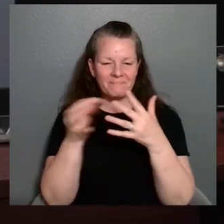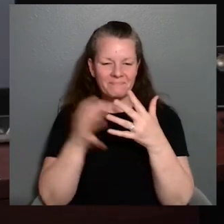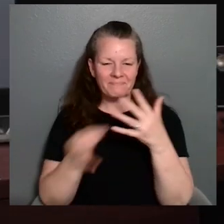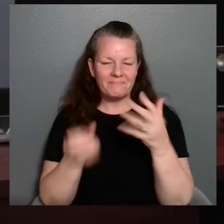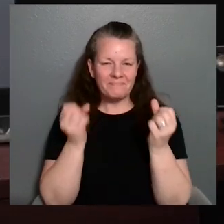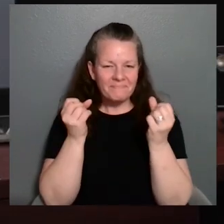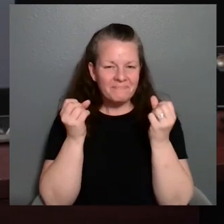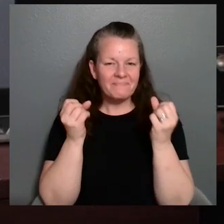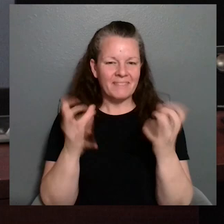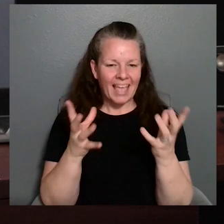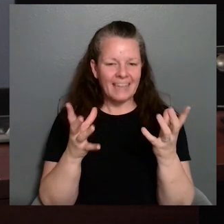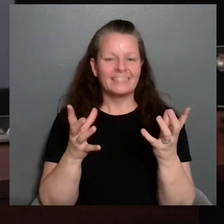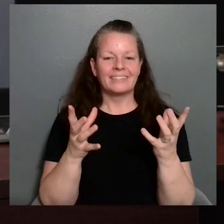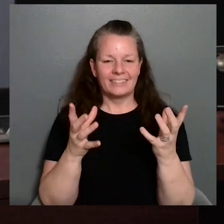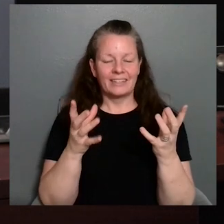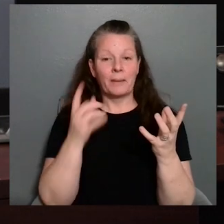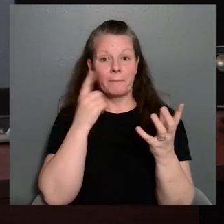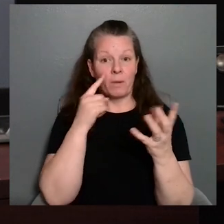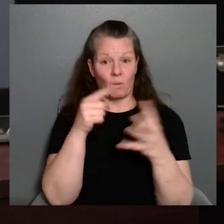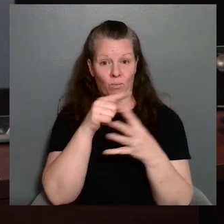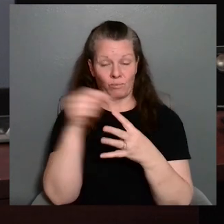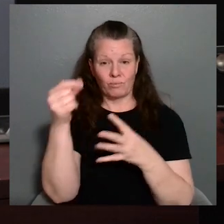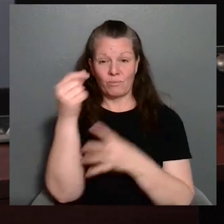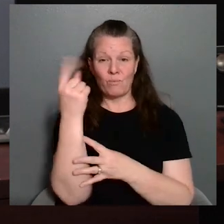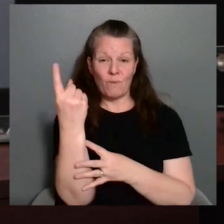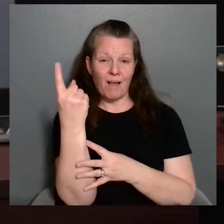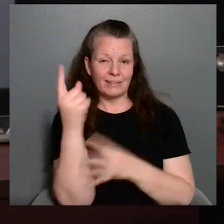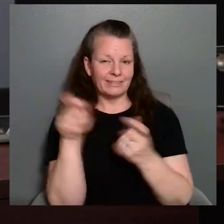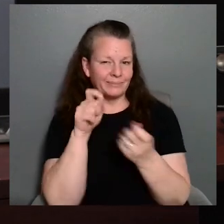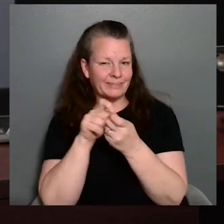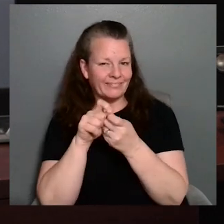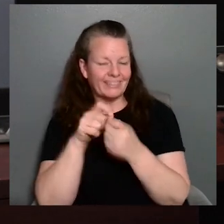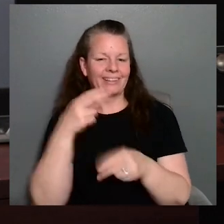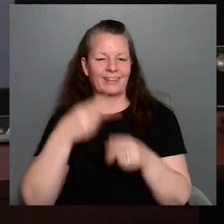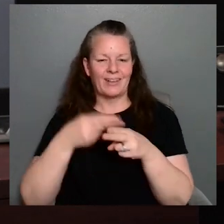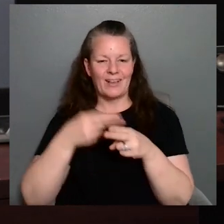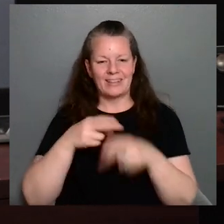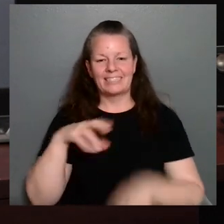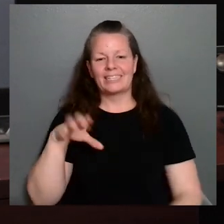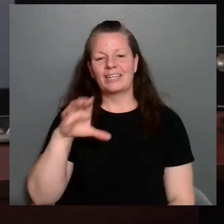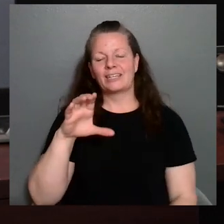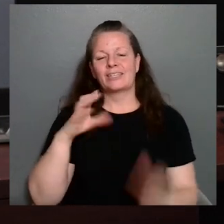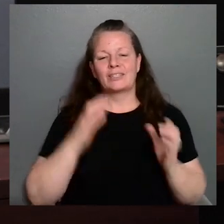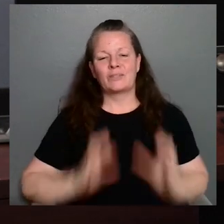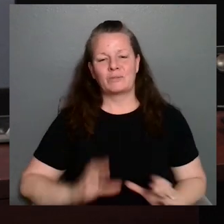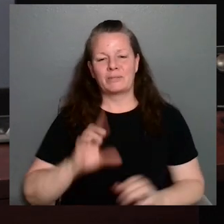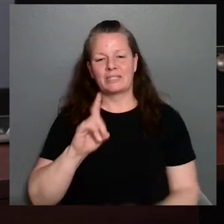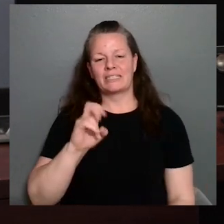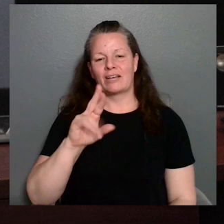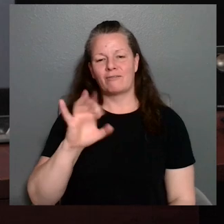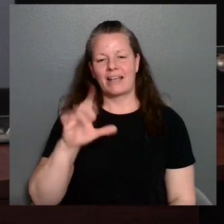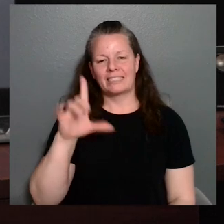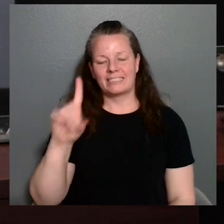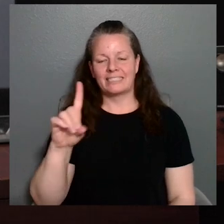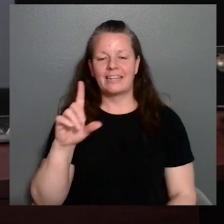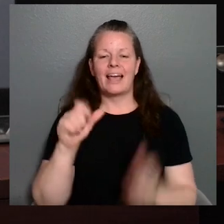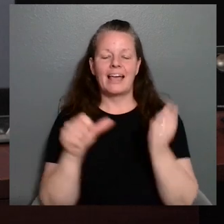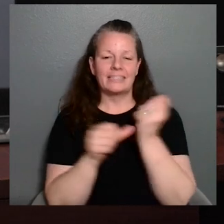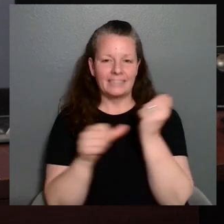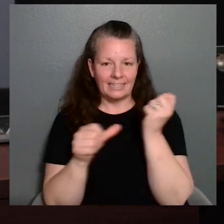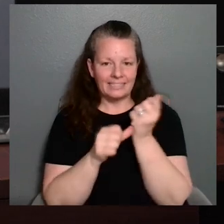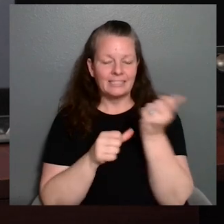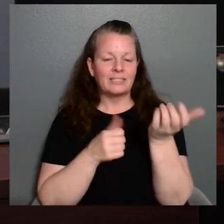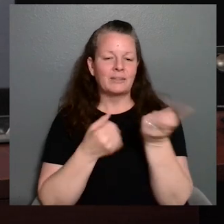the many benefits of one of those options, specifically the Consumer Directed Attendant